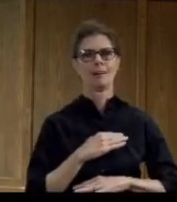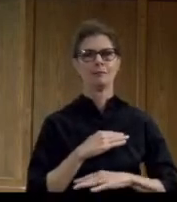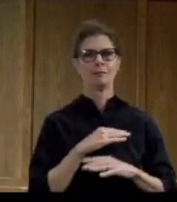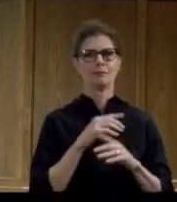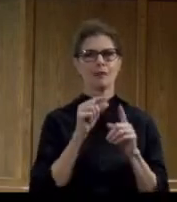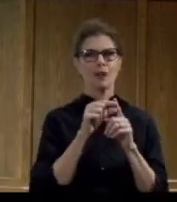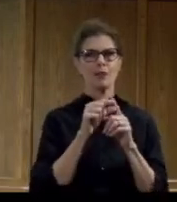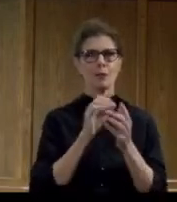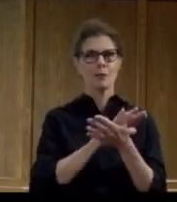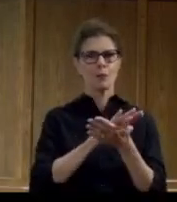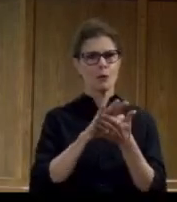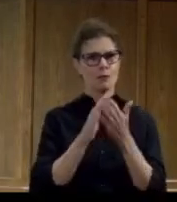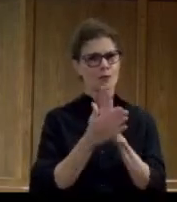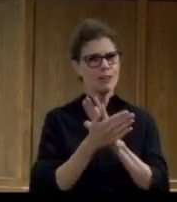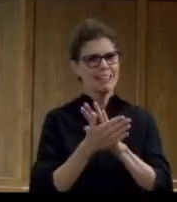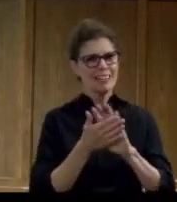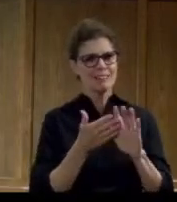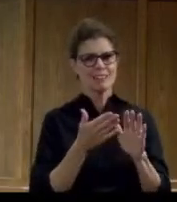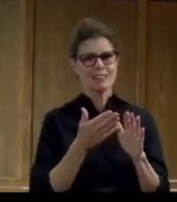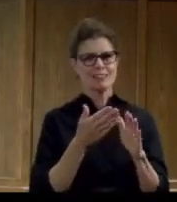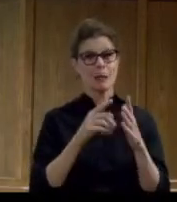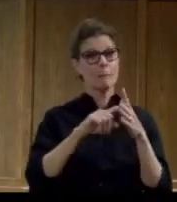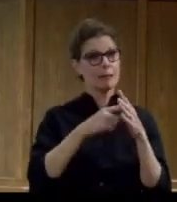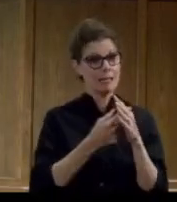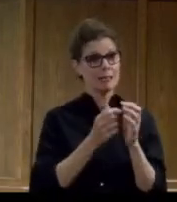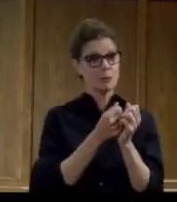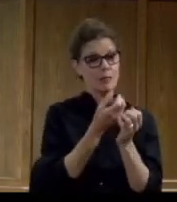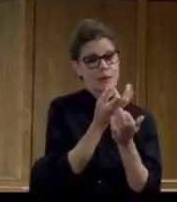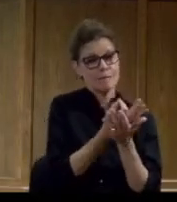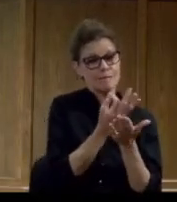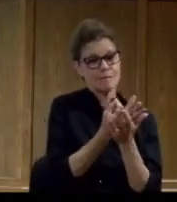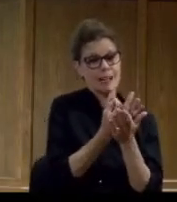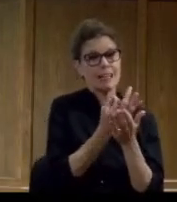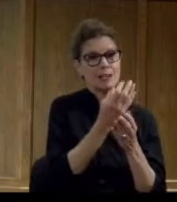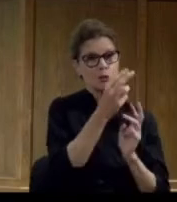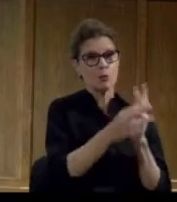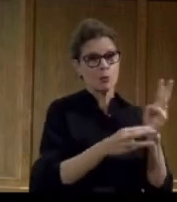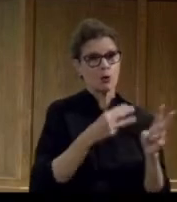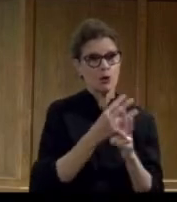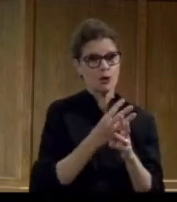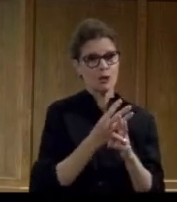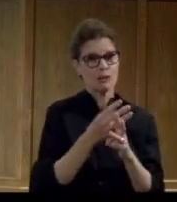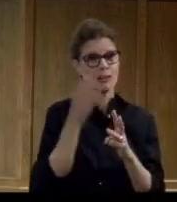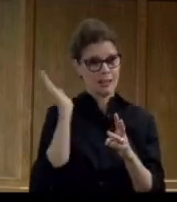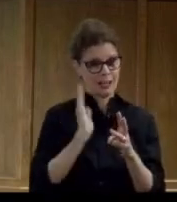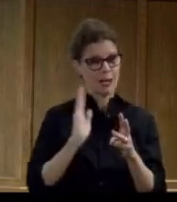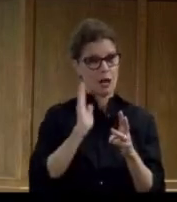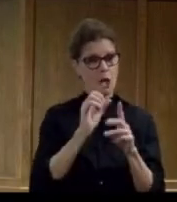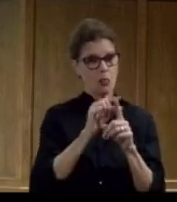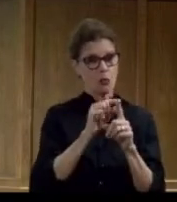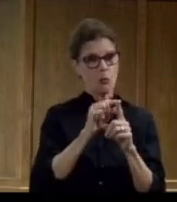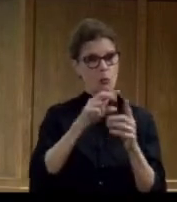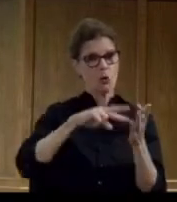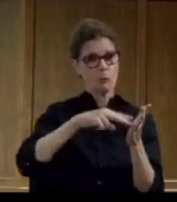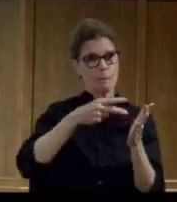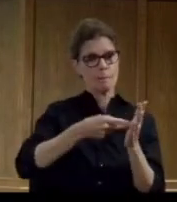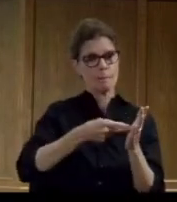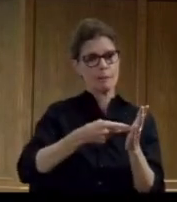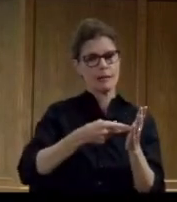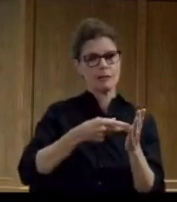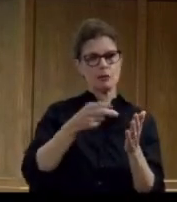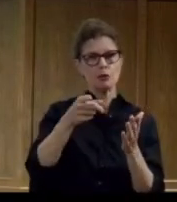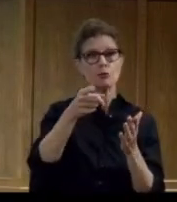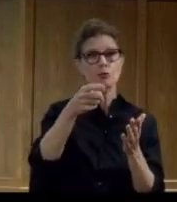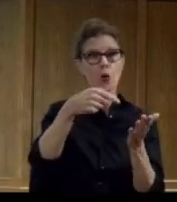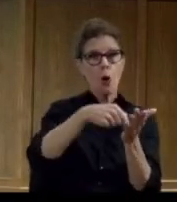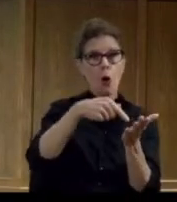forgiveness actually originates in the financial world. It's a word that means, it originally meant when you owe somebody some money, and